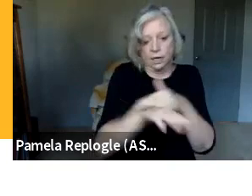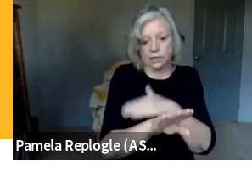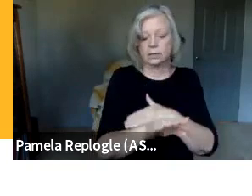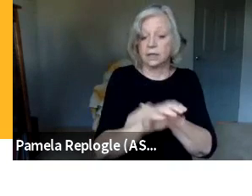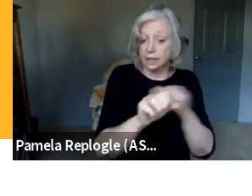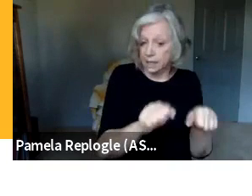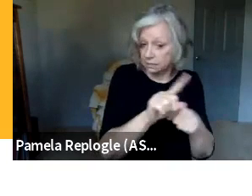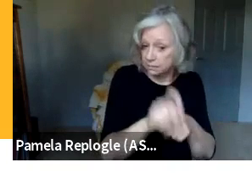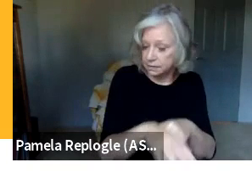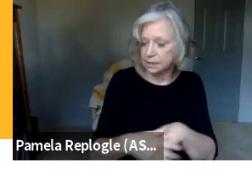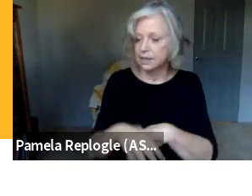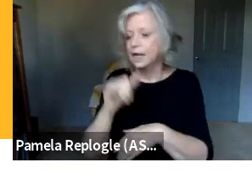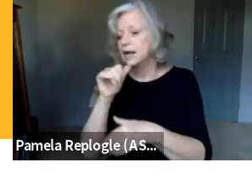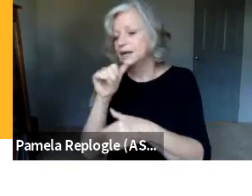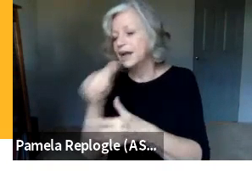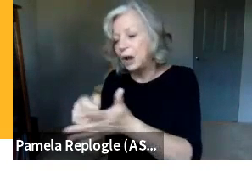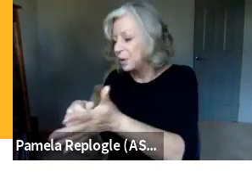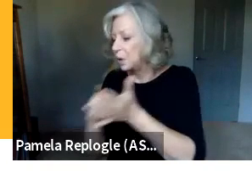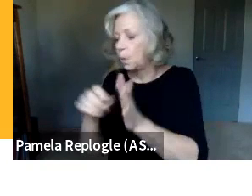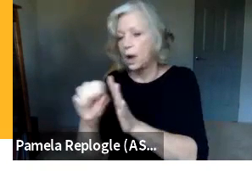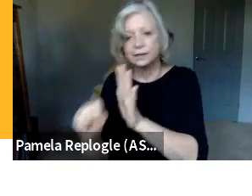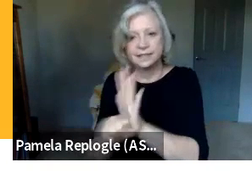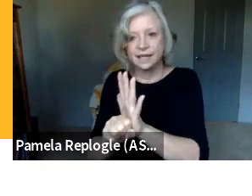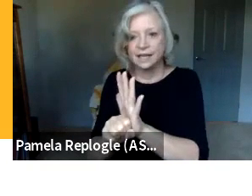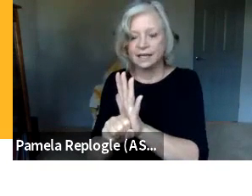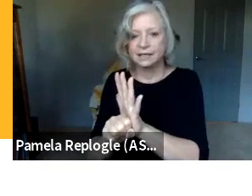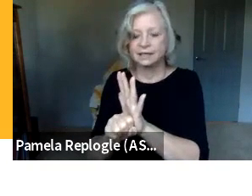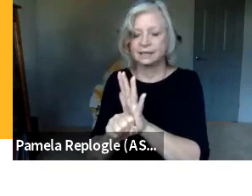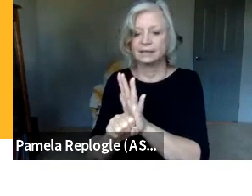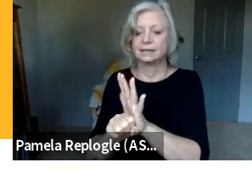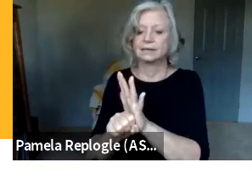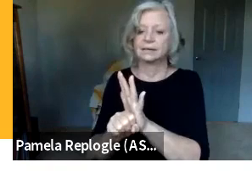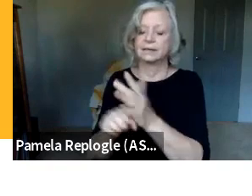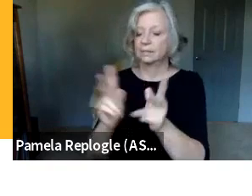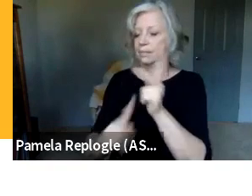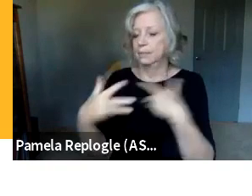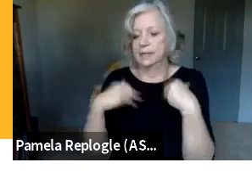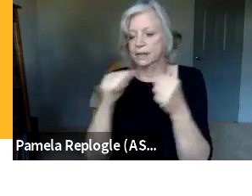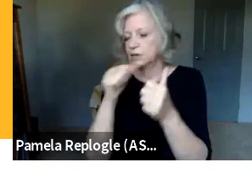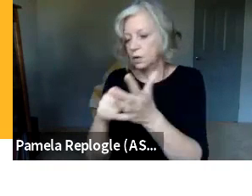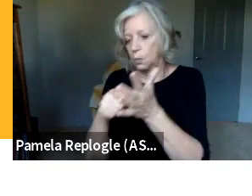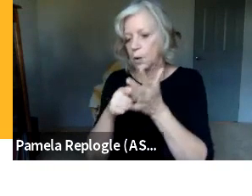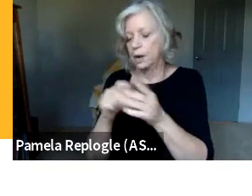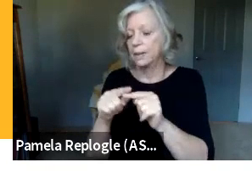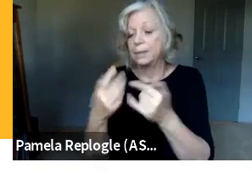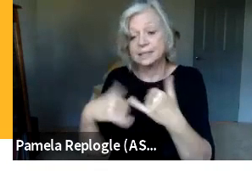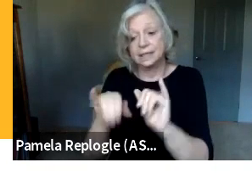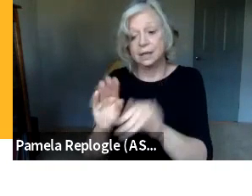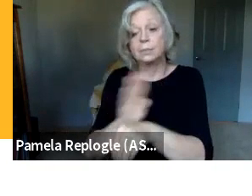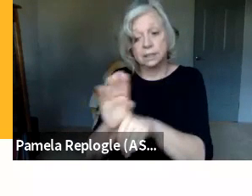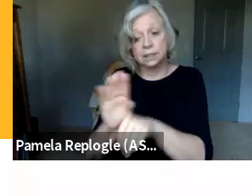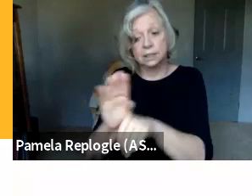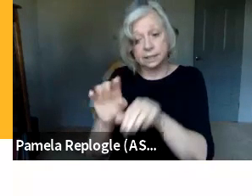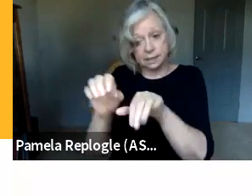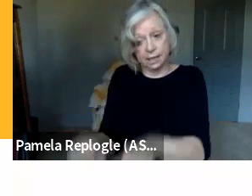While it is not required by the state or county or city public health, businesses can be more restrictive